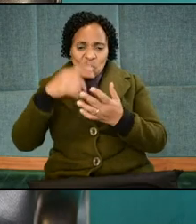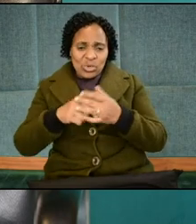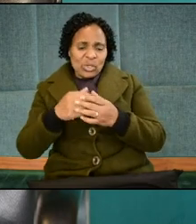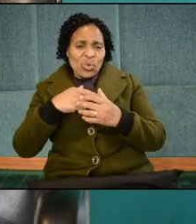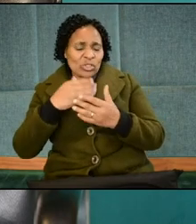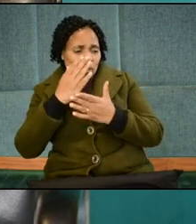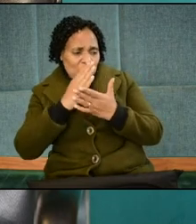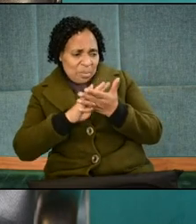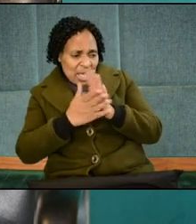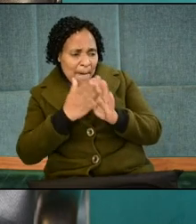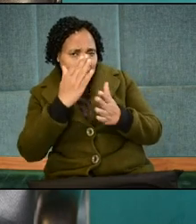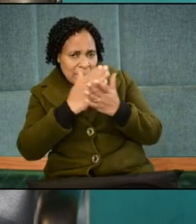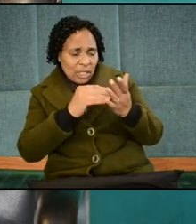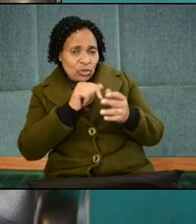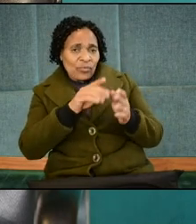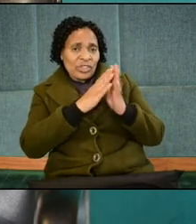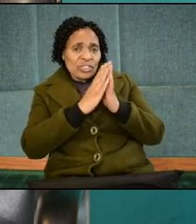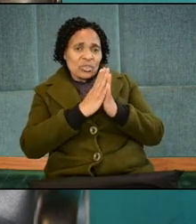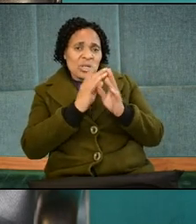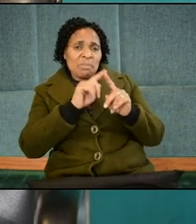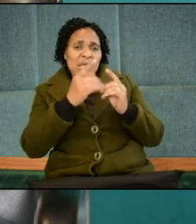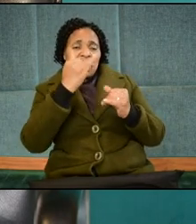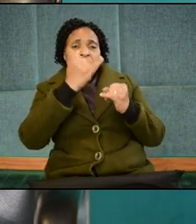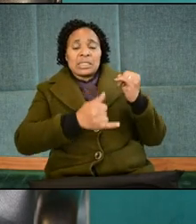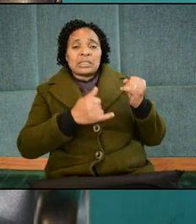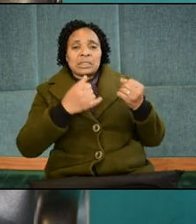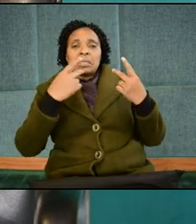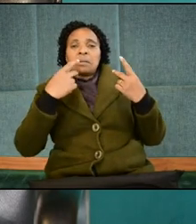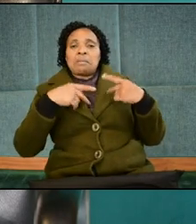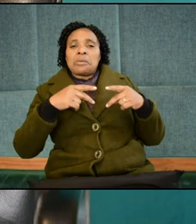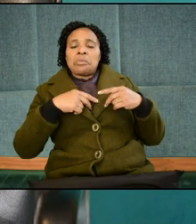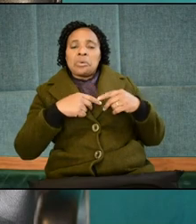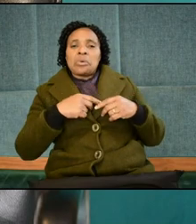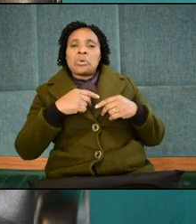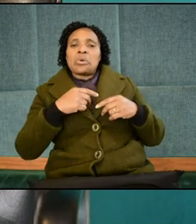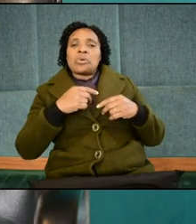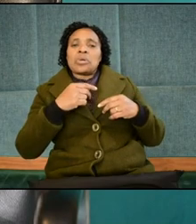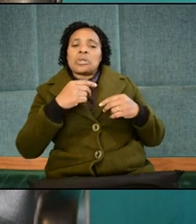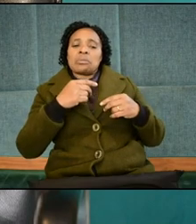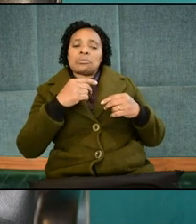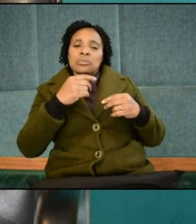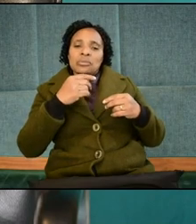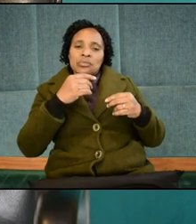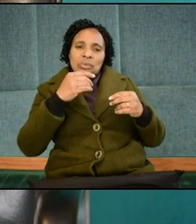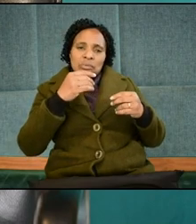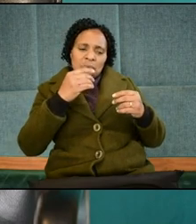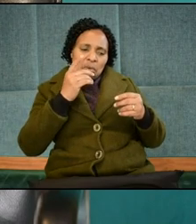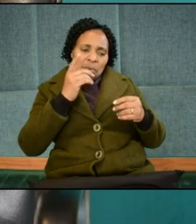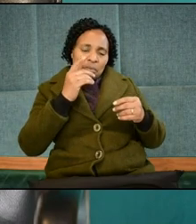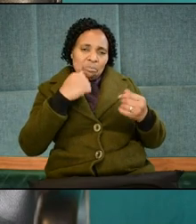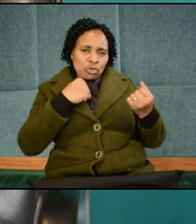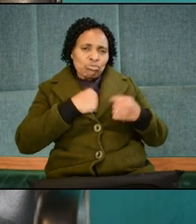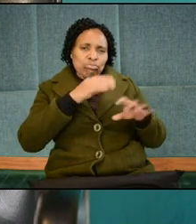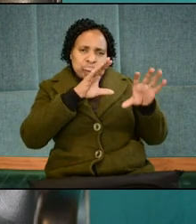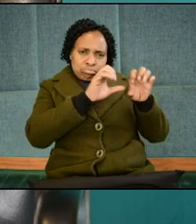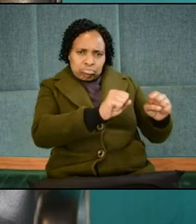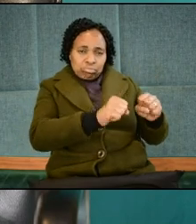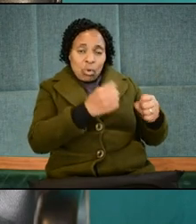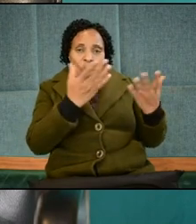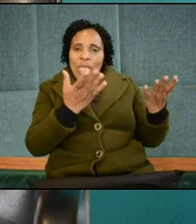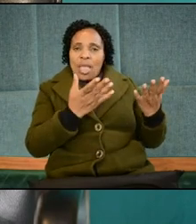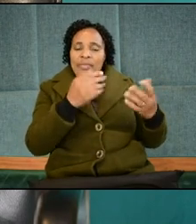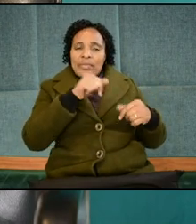so you want to be part of them. And so I ended up being among the people who, you know, got addicted to Wattpad, and it was so